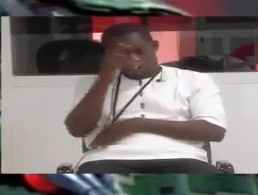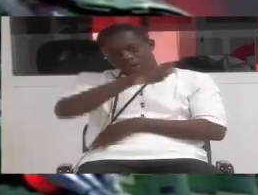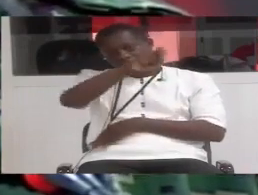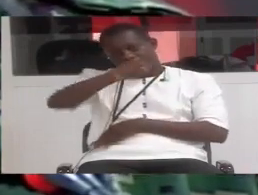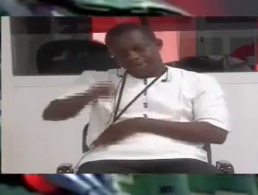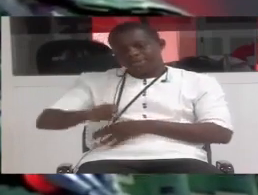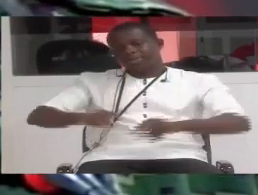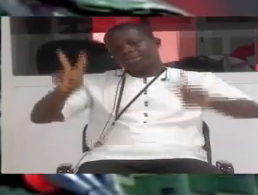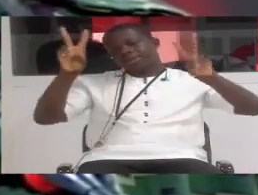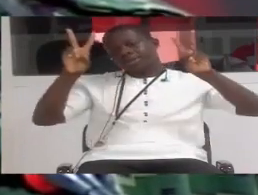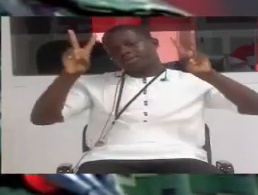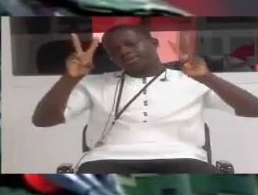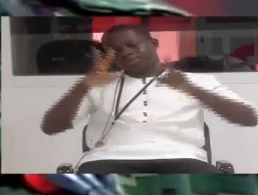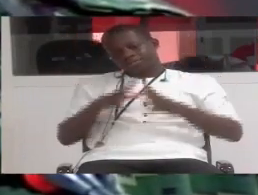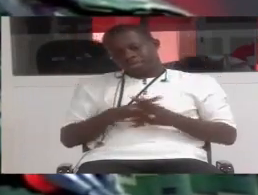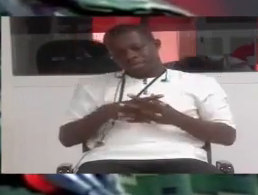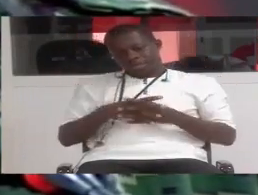garden